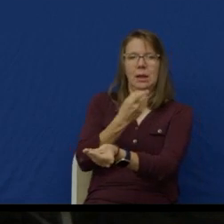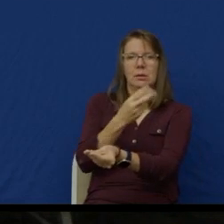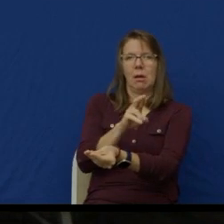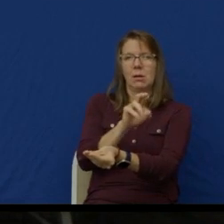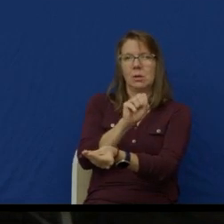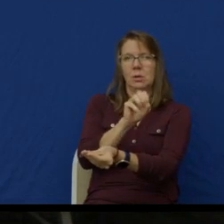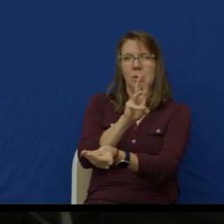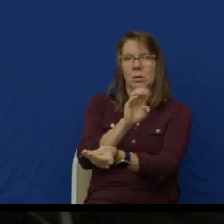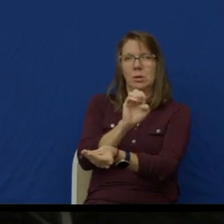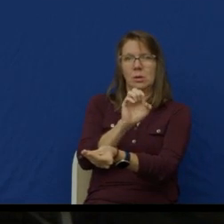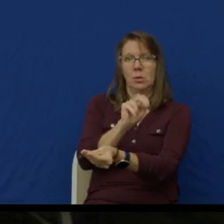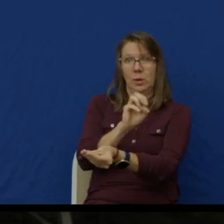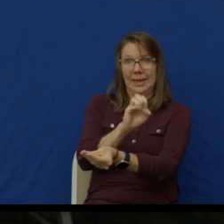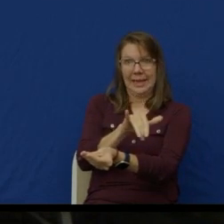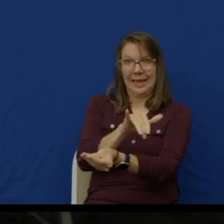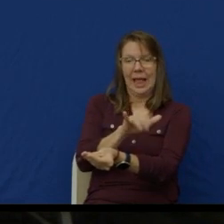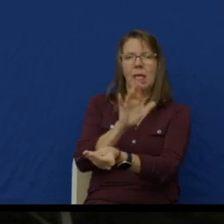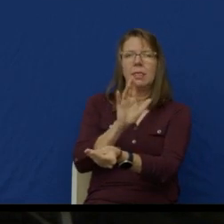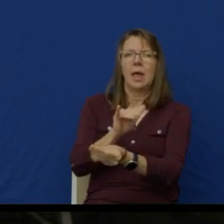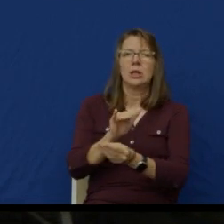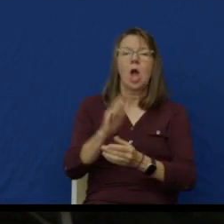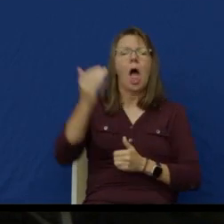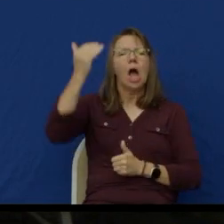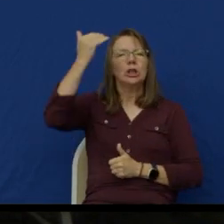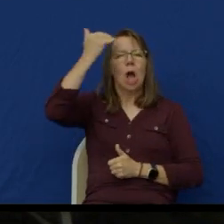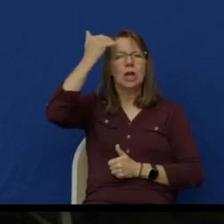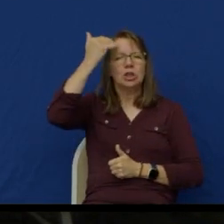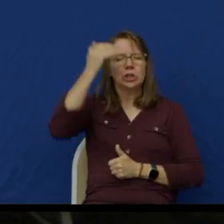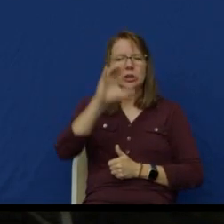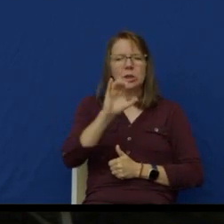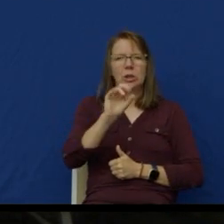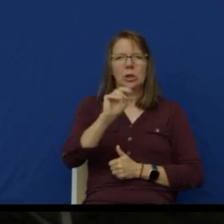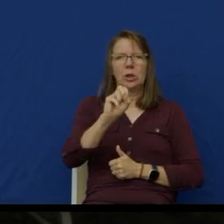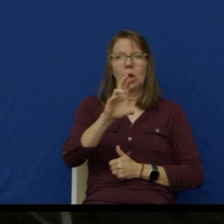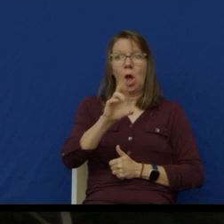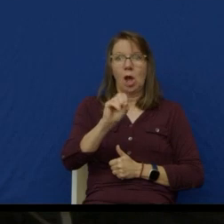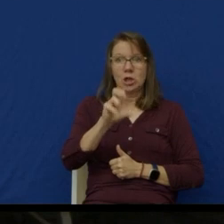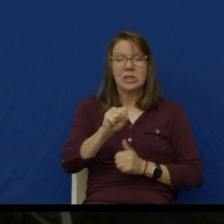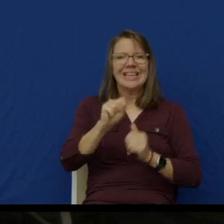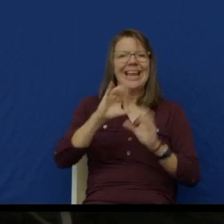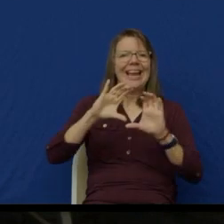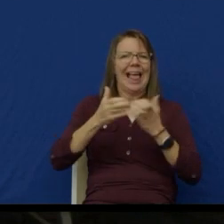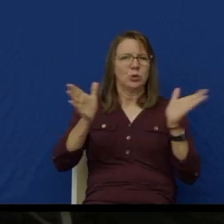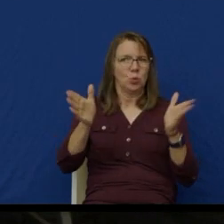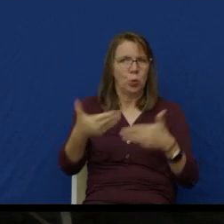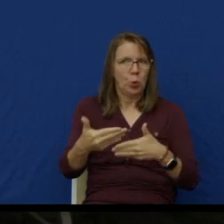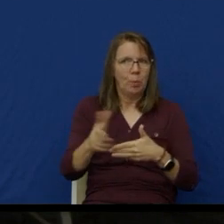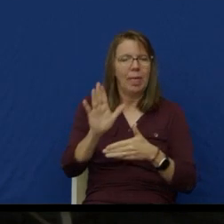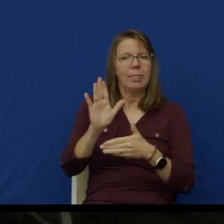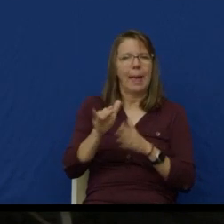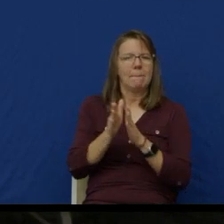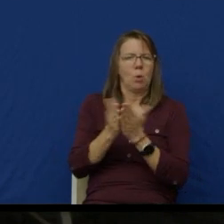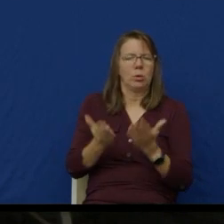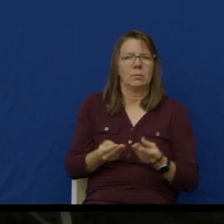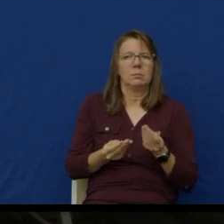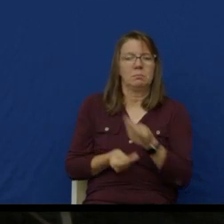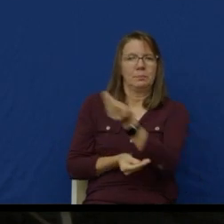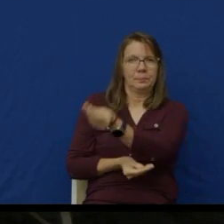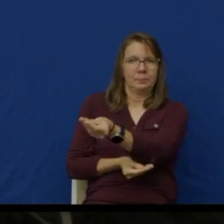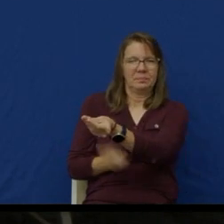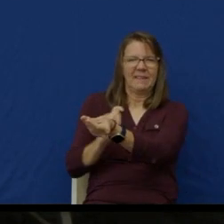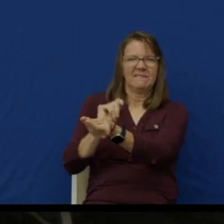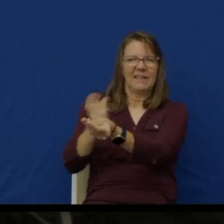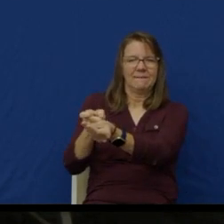a copy of Conscious Classrooms Using Diverse Text for Inclusion, Equity, and Justice, and I'll add belonging as well. And